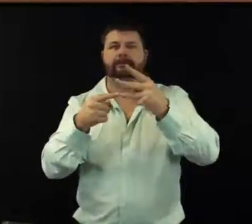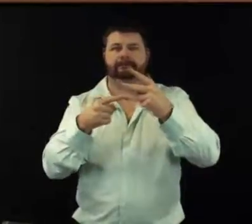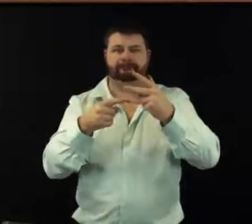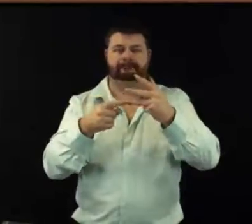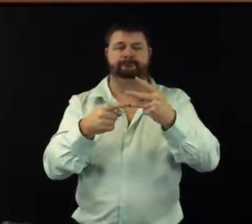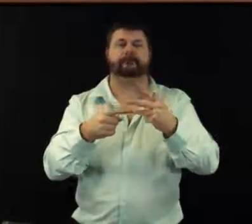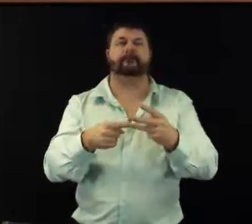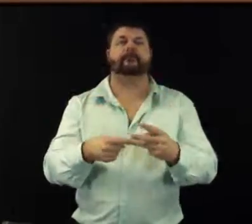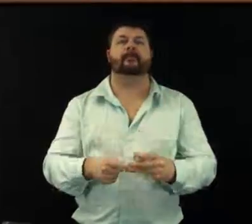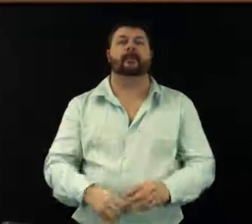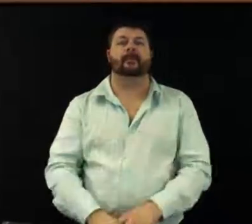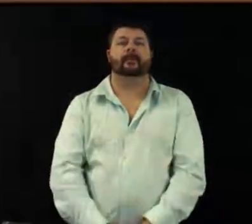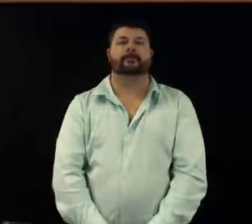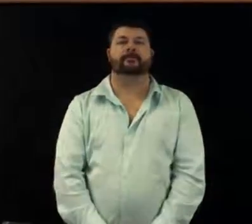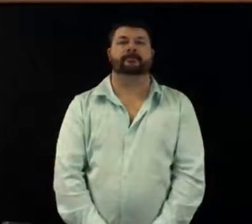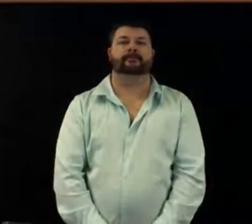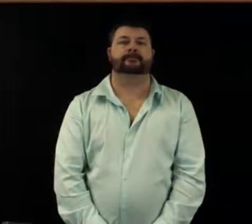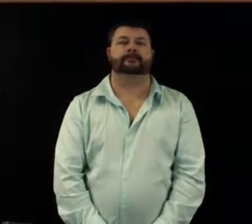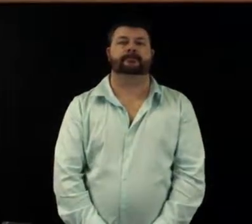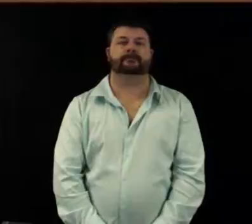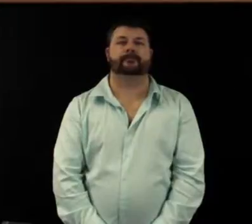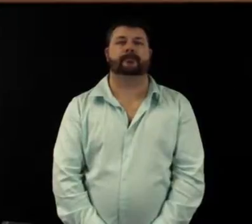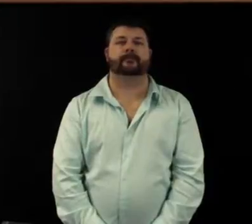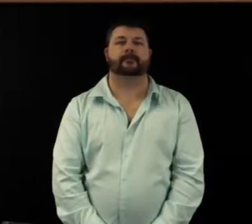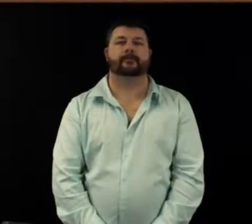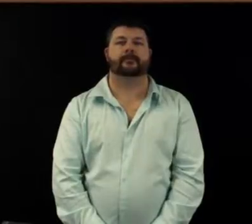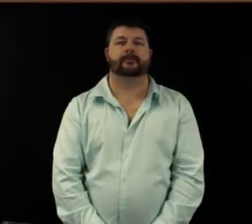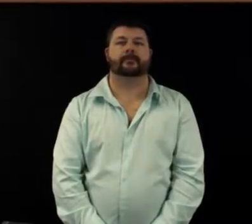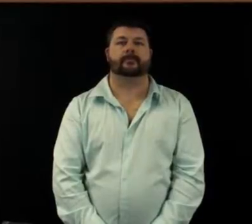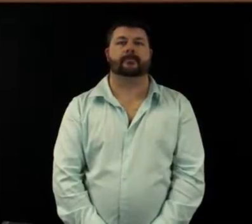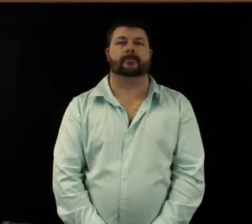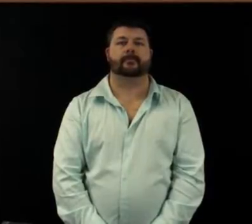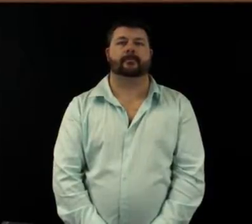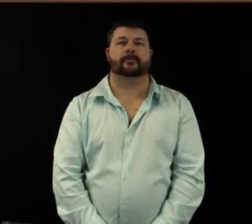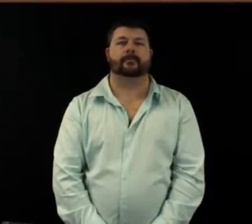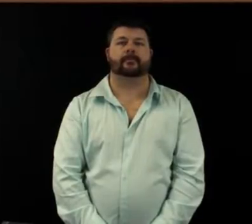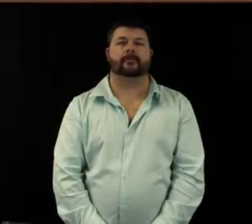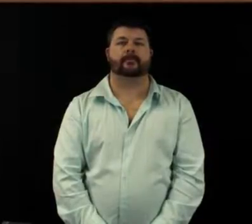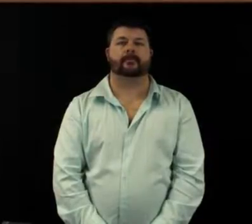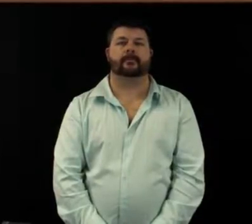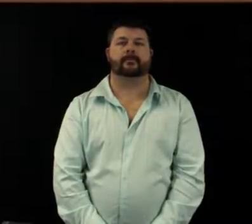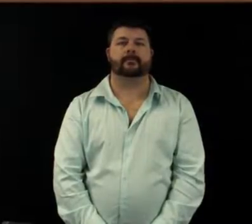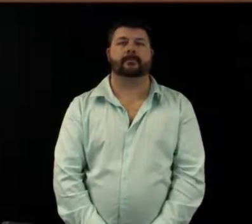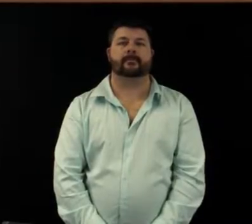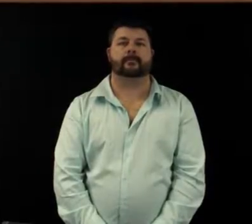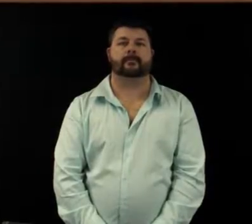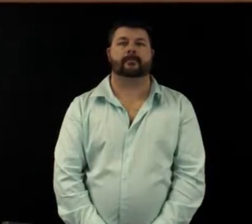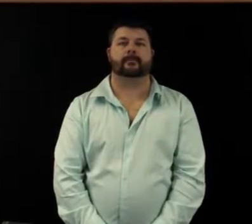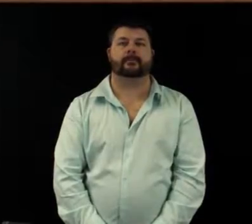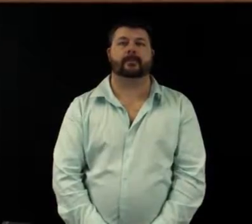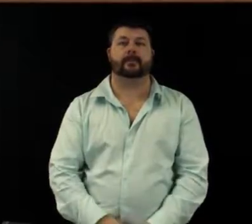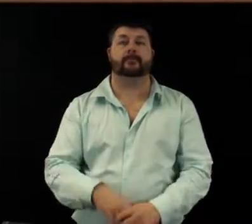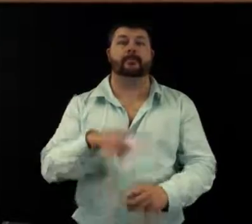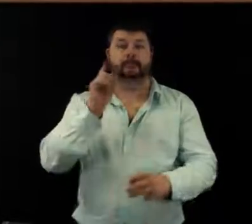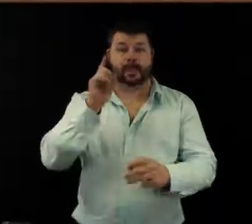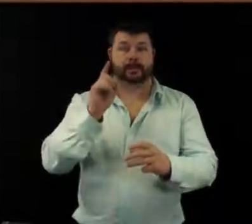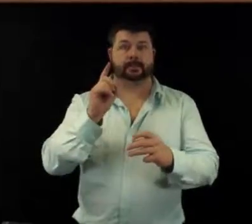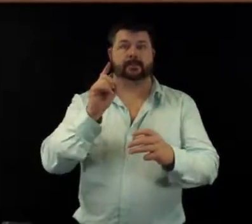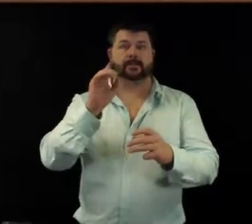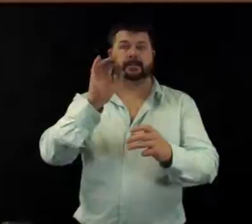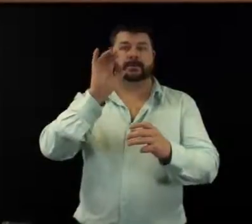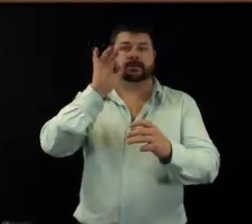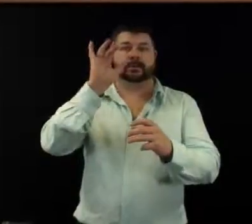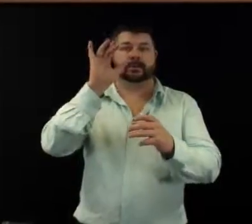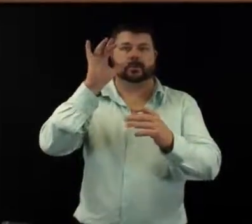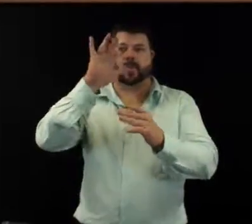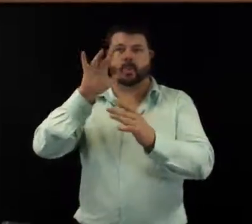created for you when you created your iCloud account. You can choose to view all of the events in your iCloud calendars by tapping on the All